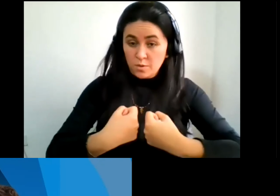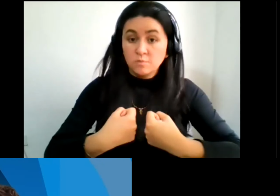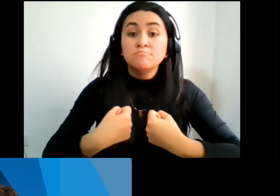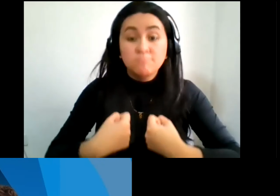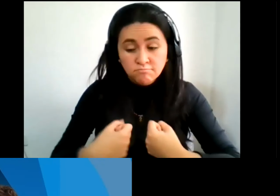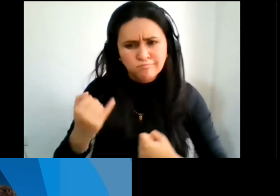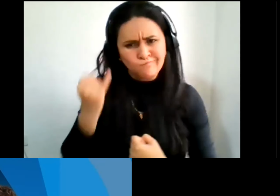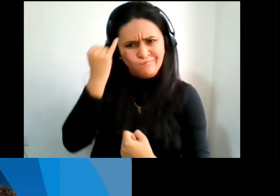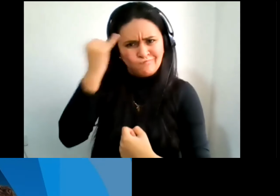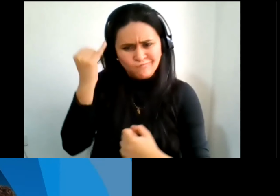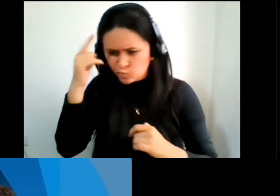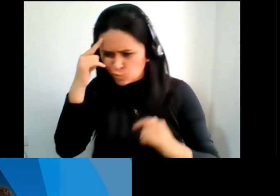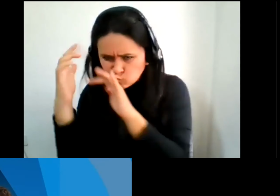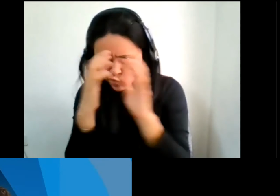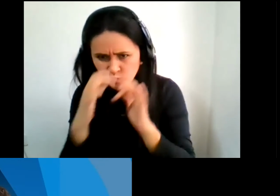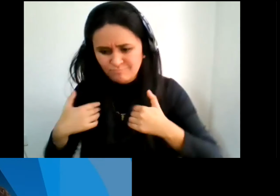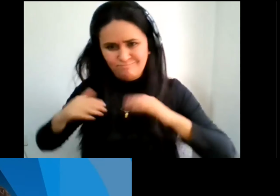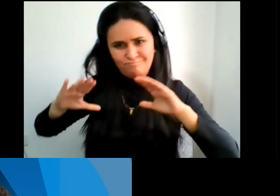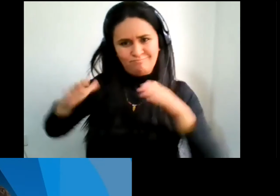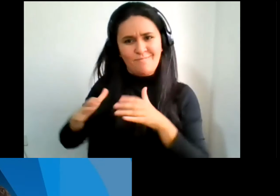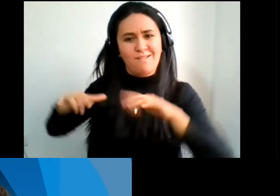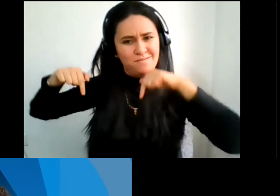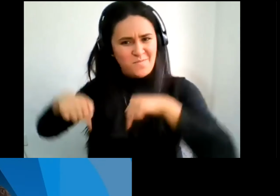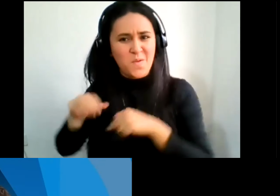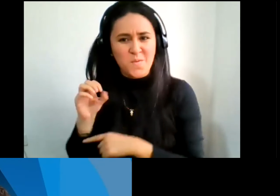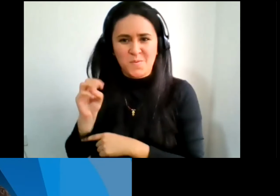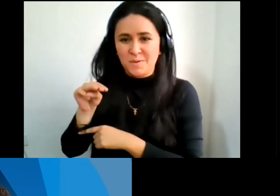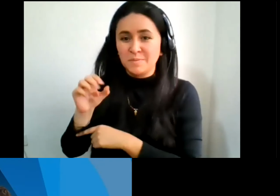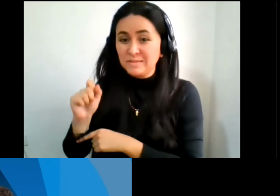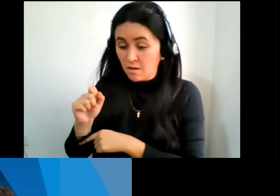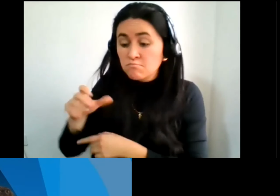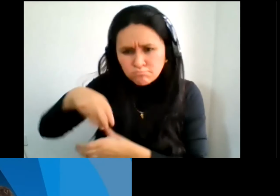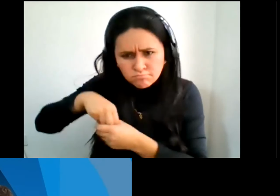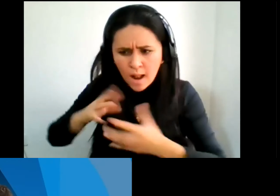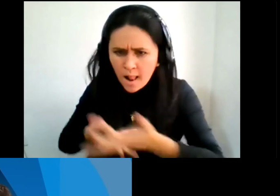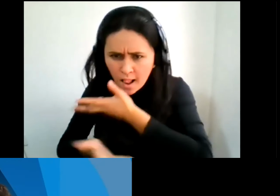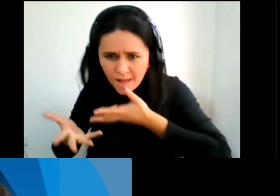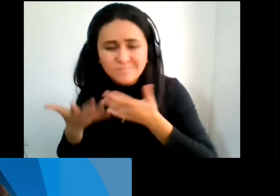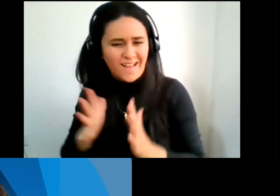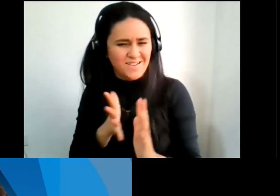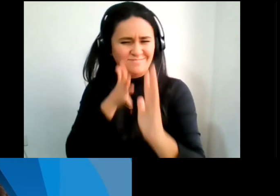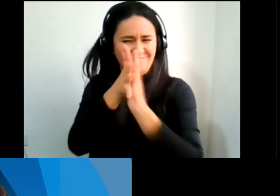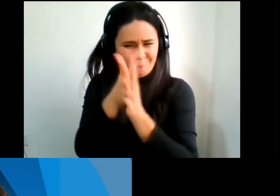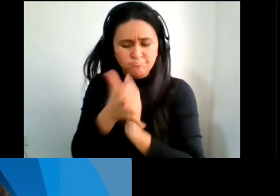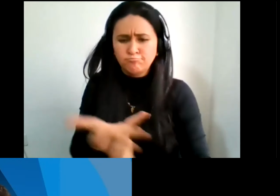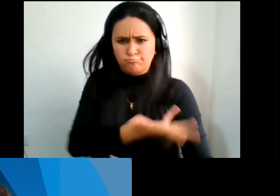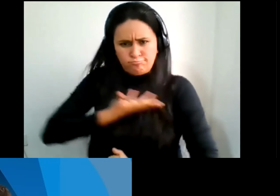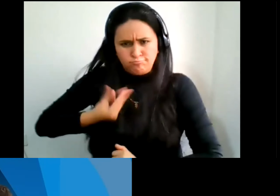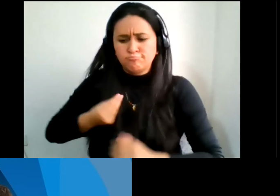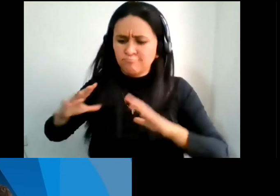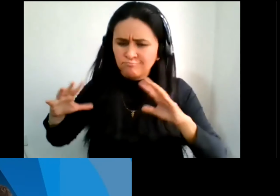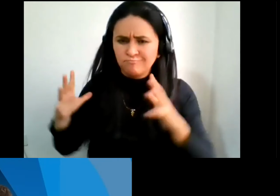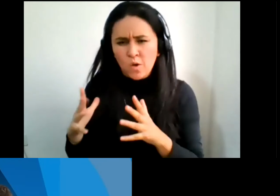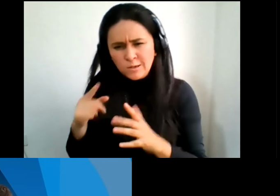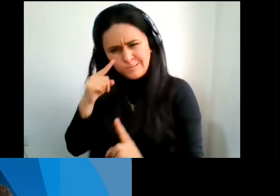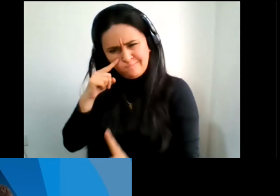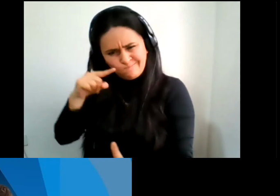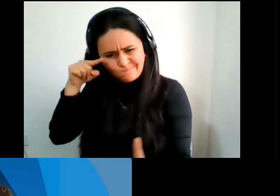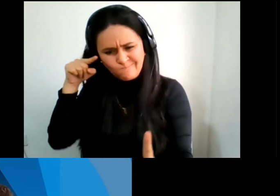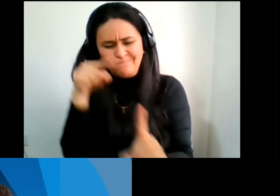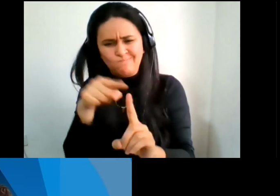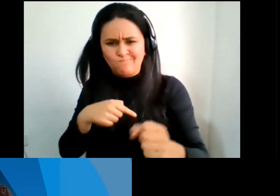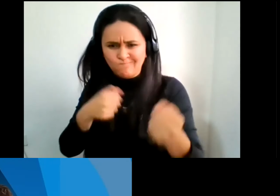cycle. Now, the initiatives that we're implementing in the organization, as has been said, are precisely with a